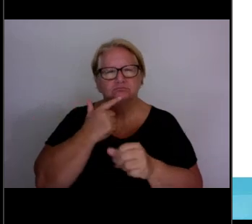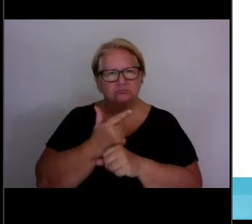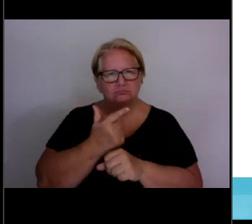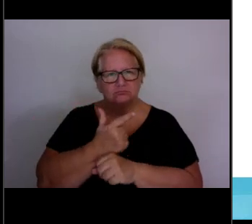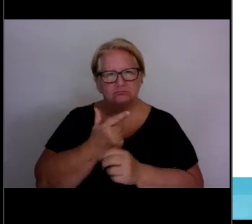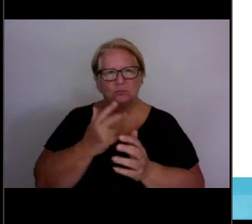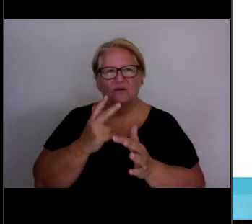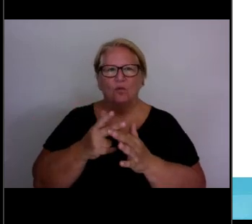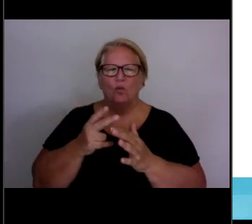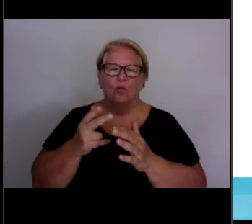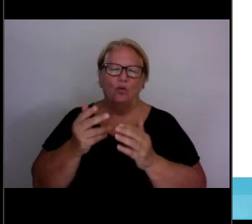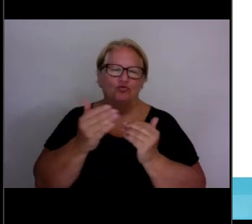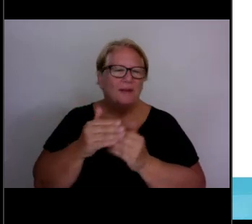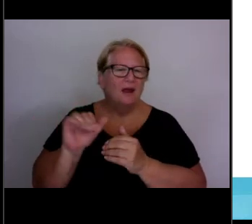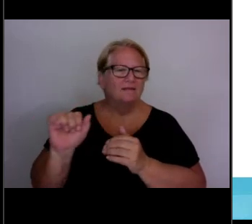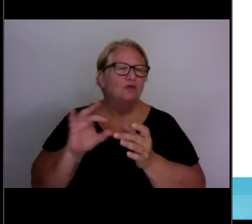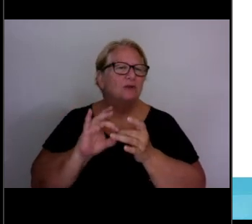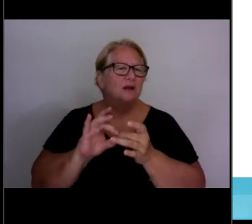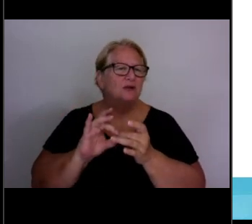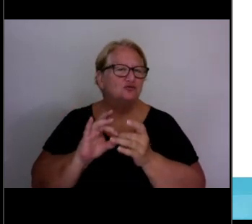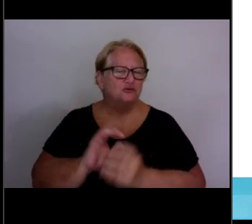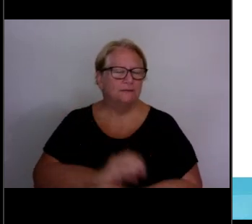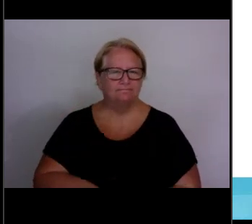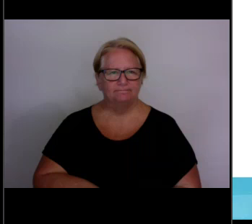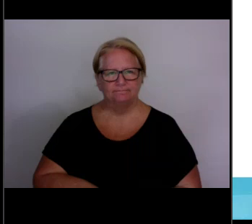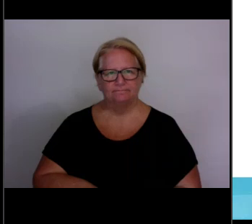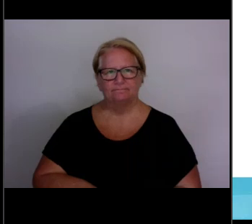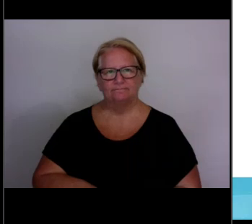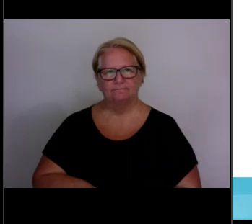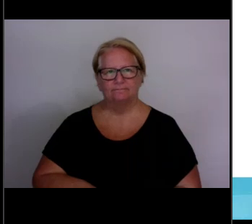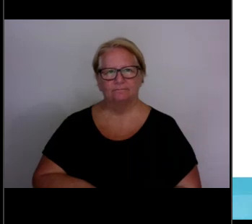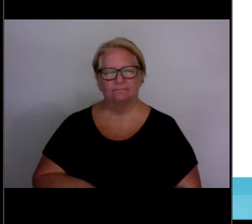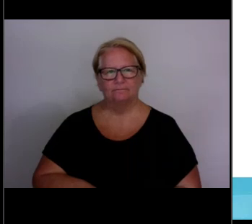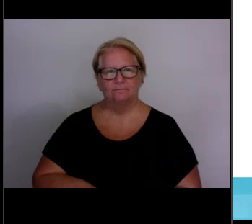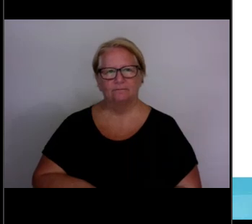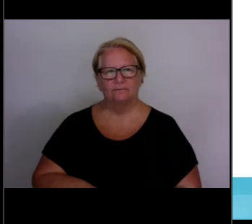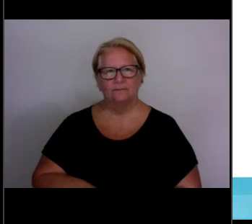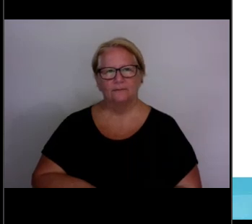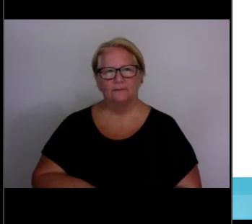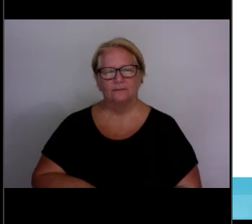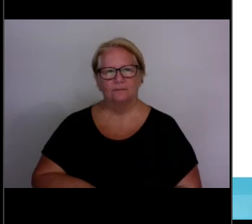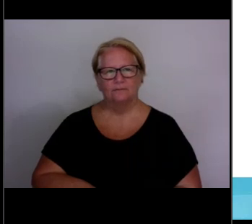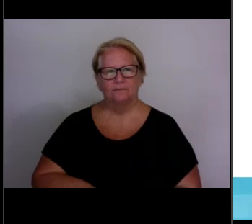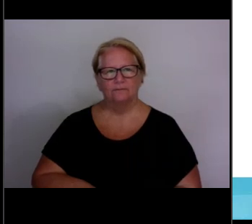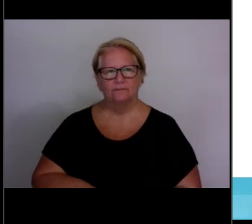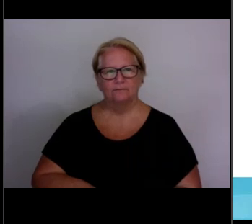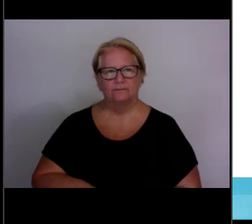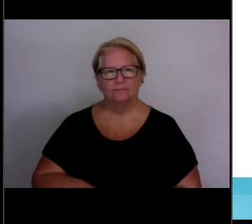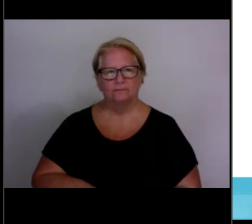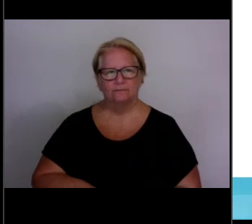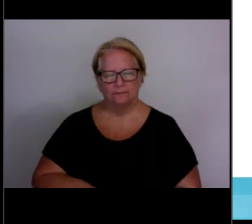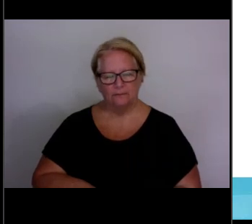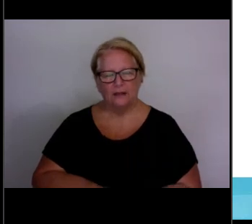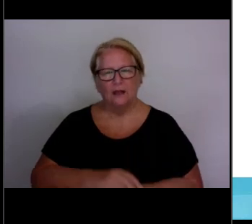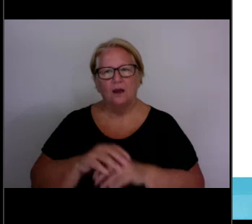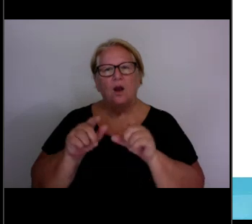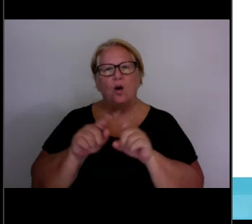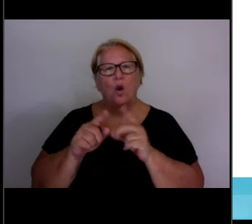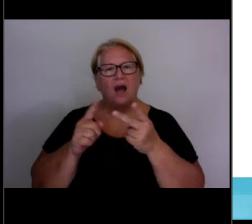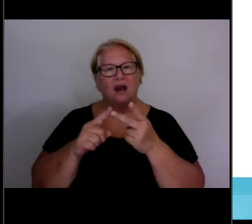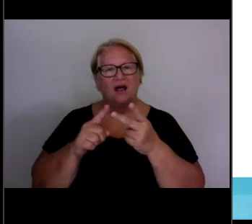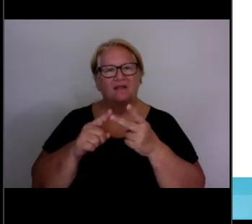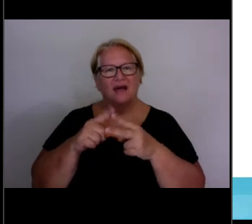relational repair as well. Andrew and I also worked on another case together that was a referral from the Child Protection Unit, and that was